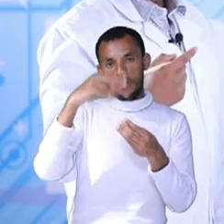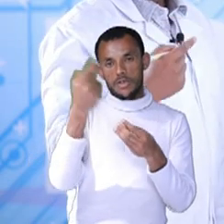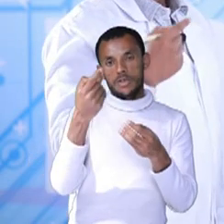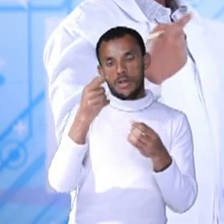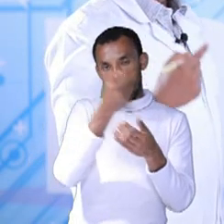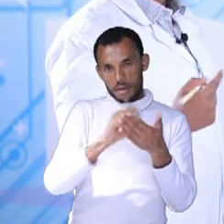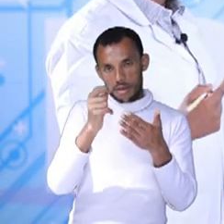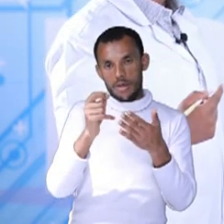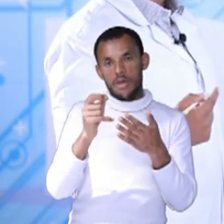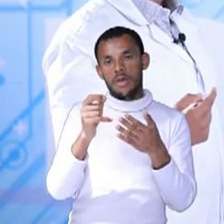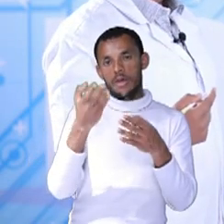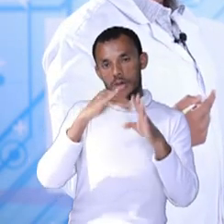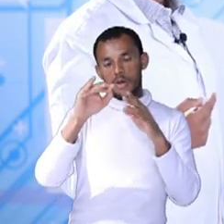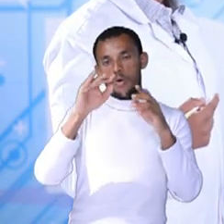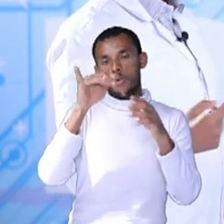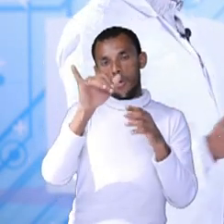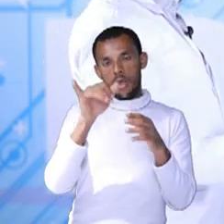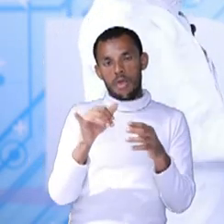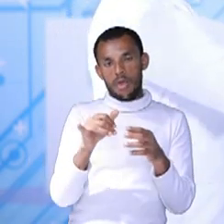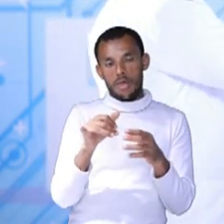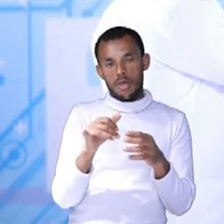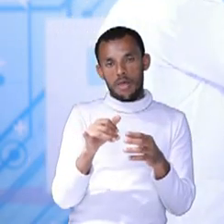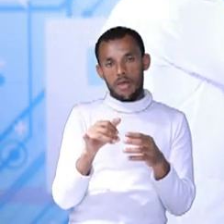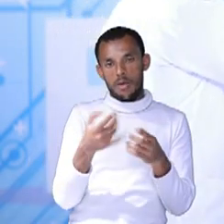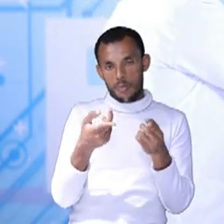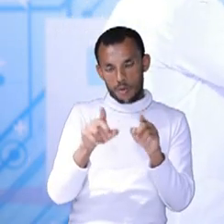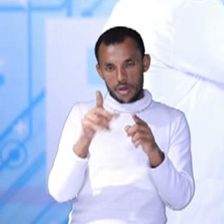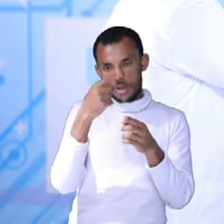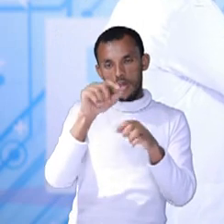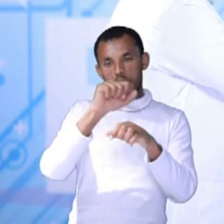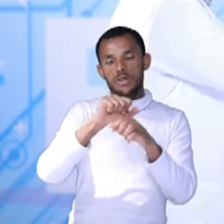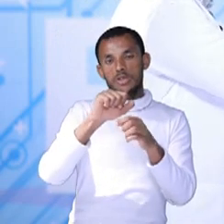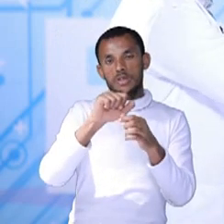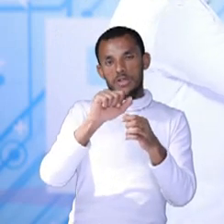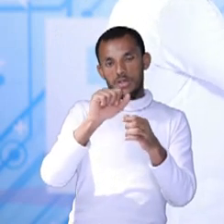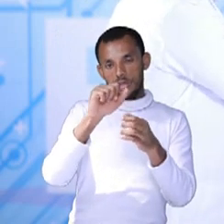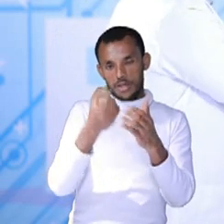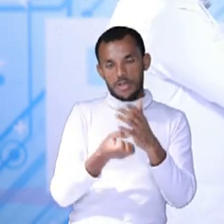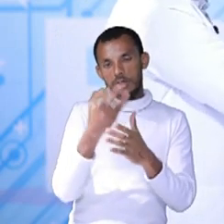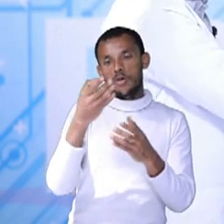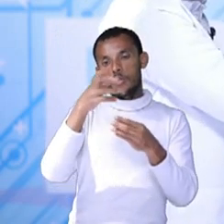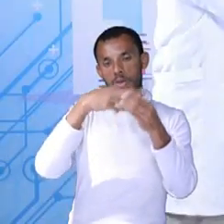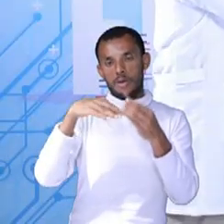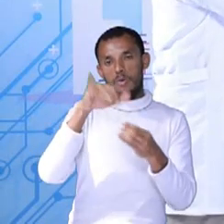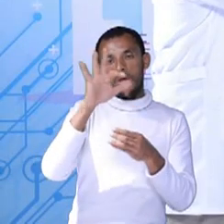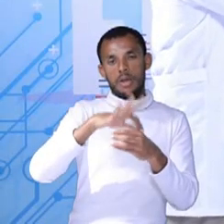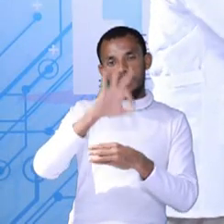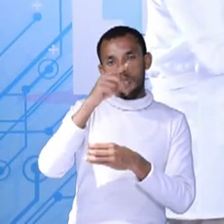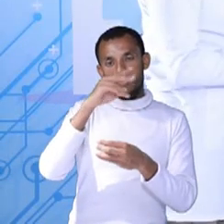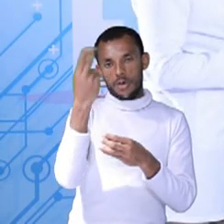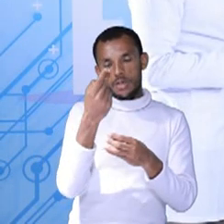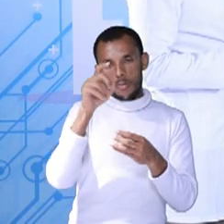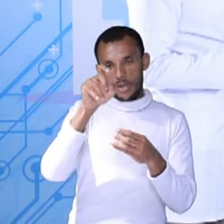in terms of y when the solid of generation is rotated about y-axis. Your